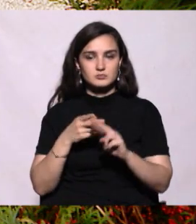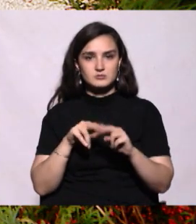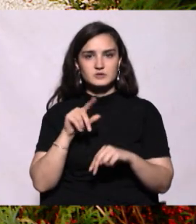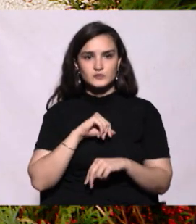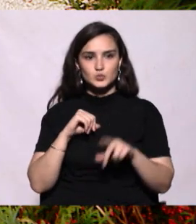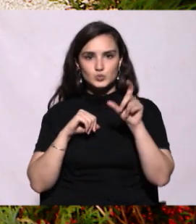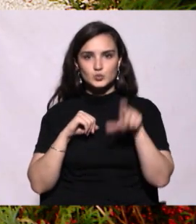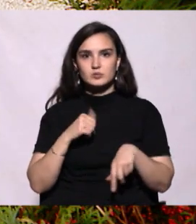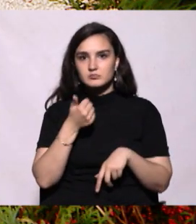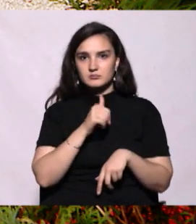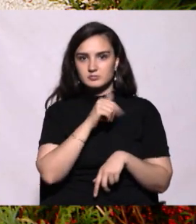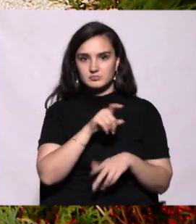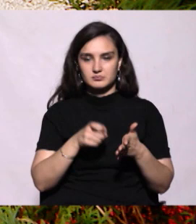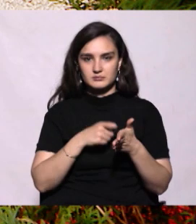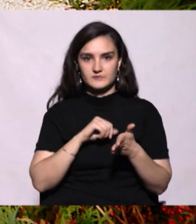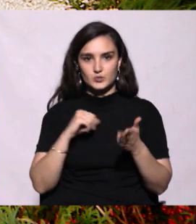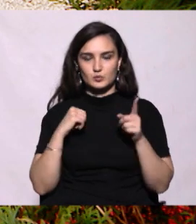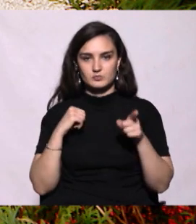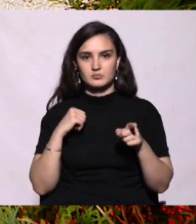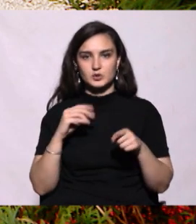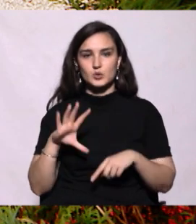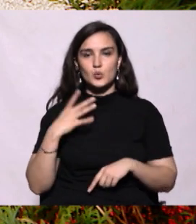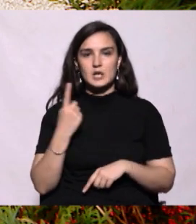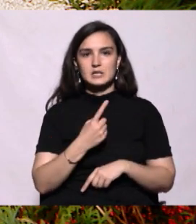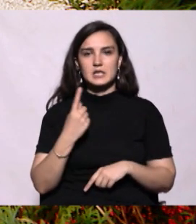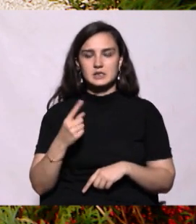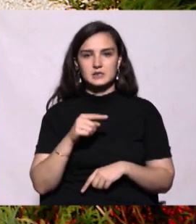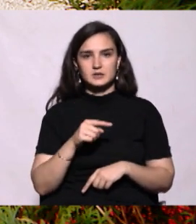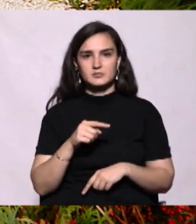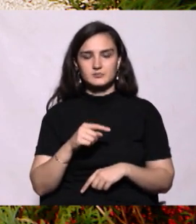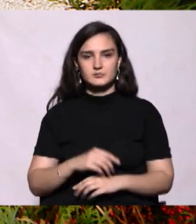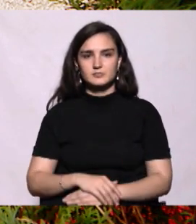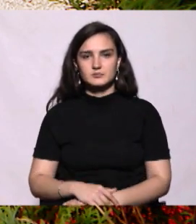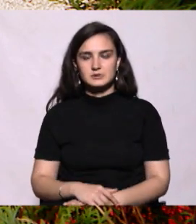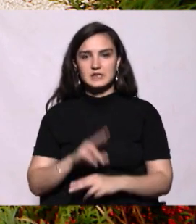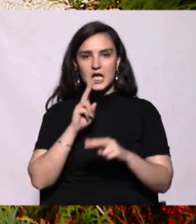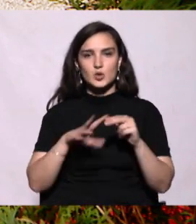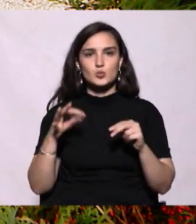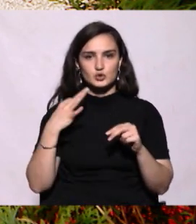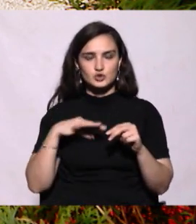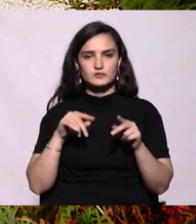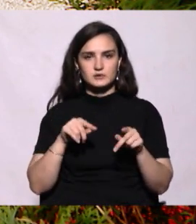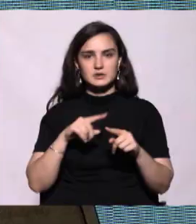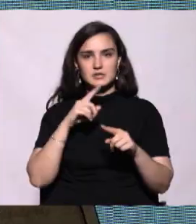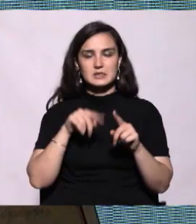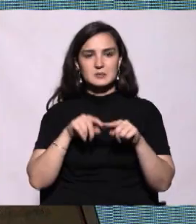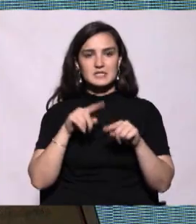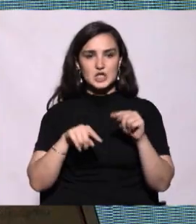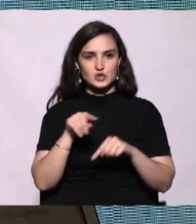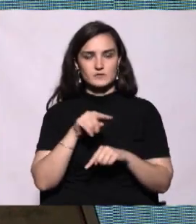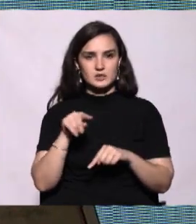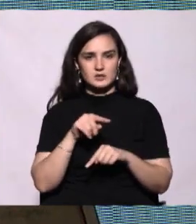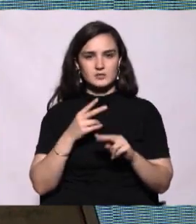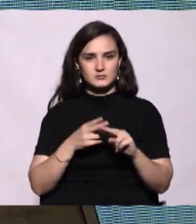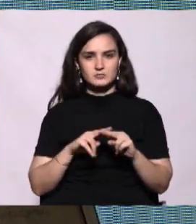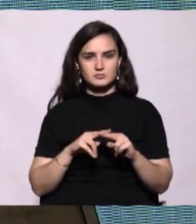is a secret Baskerville. He was one of the lost sons or relatives, cousins. Hoping